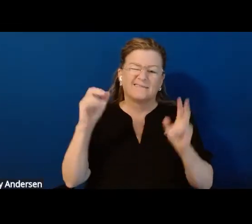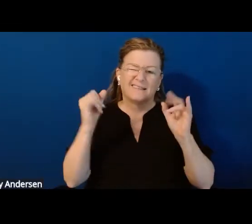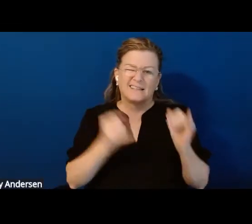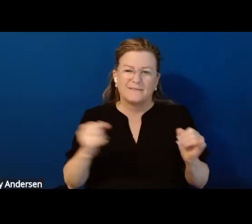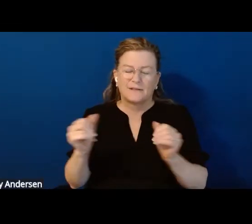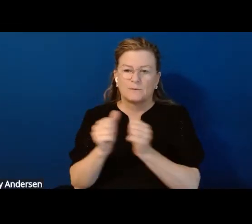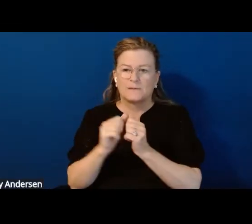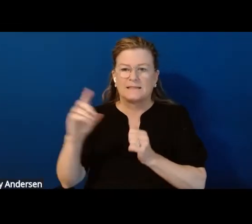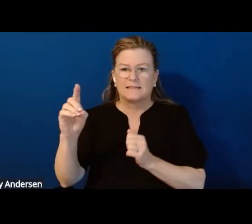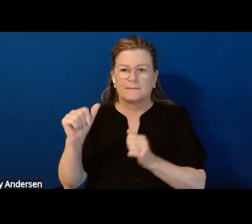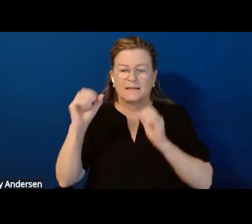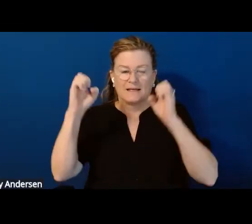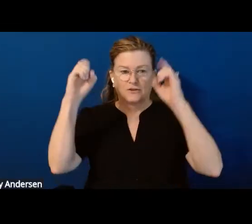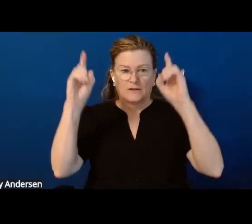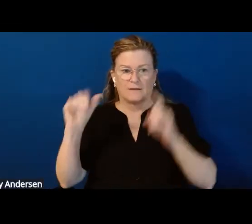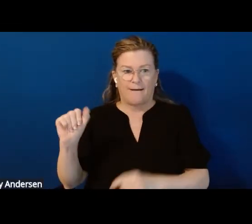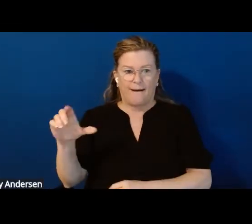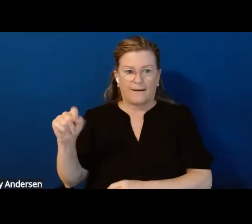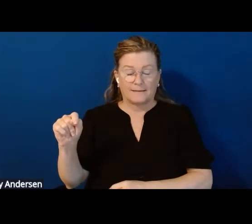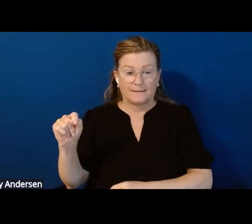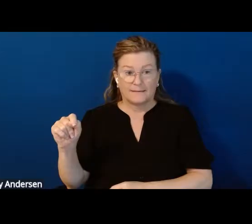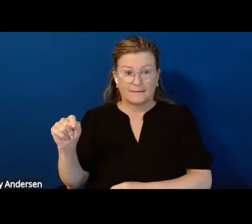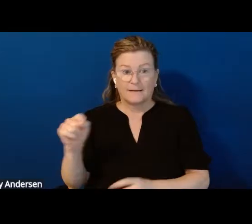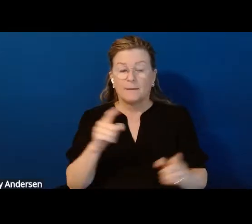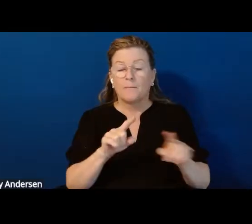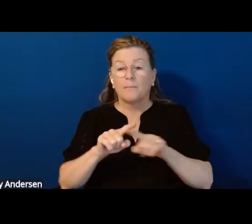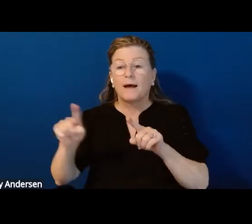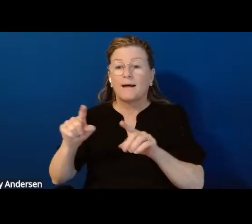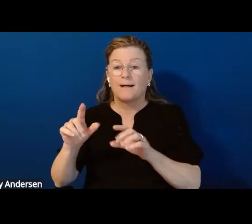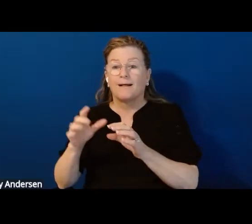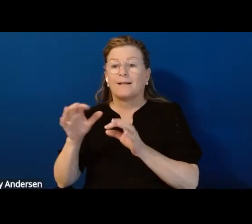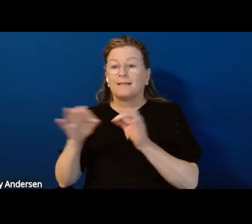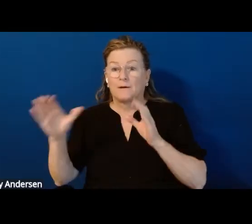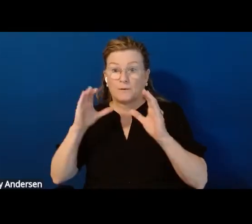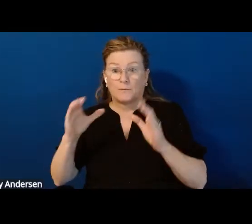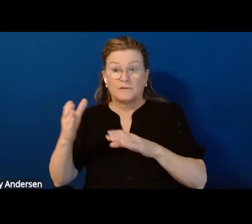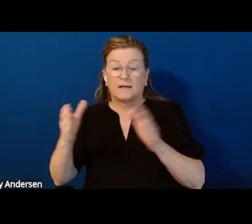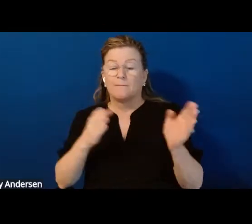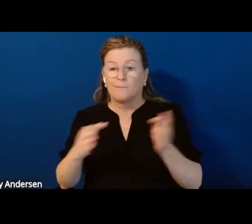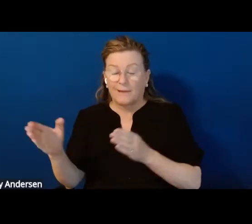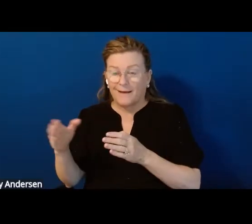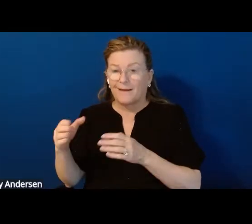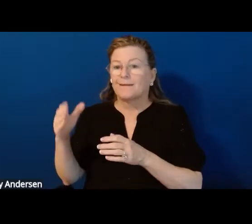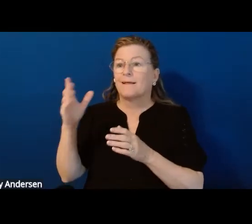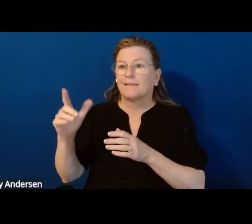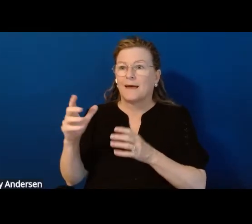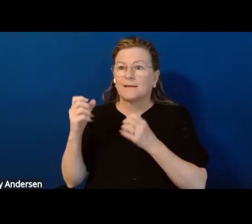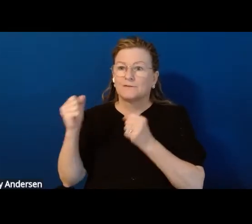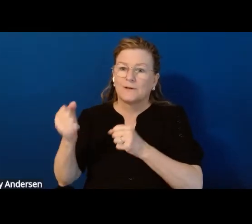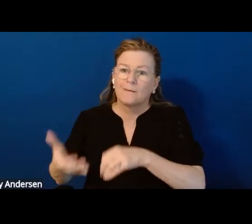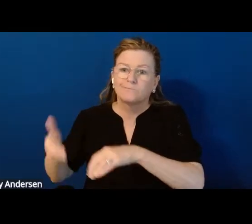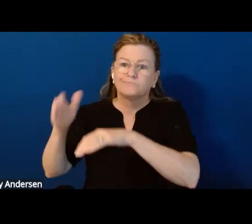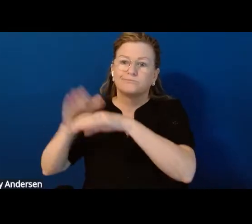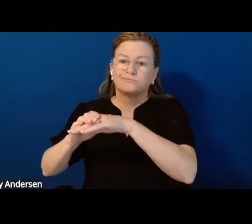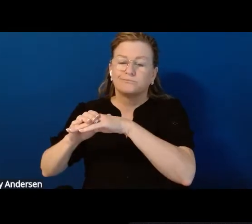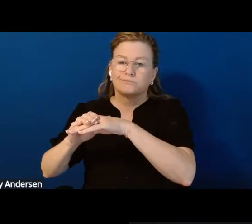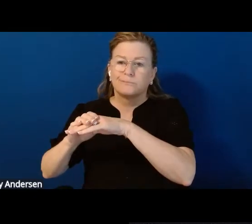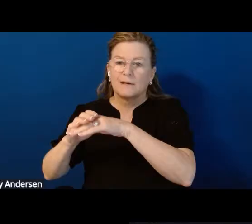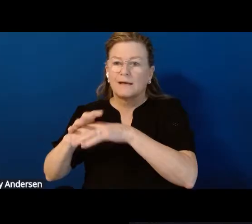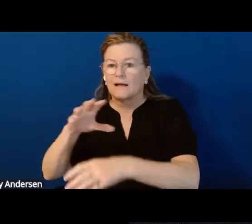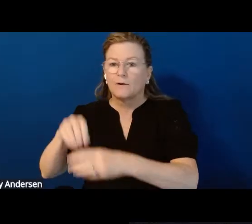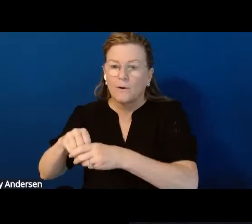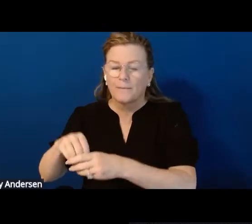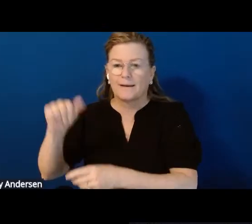Disabilities Education Act. An LCP strengthens and builds on that by incorporating the requirements of the Americans with Disabilities